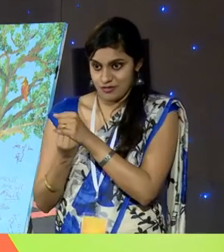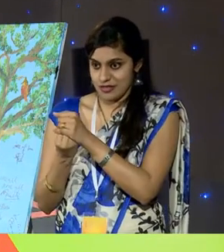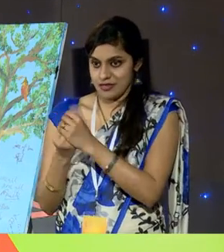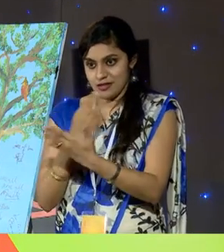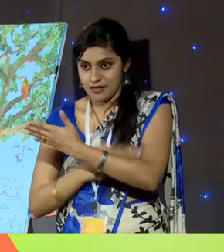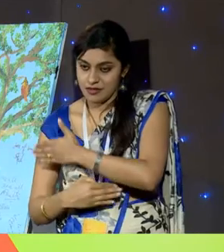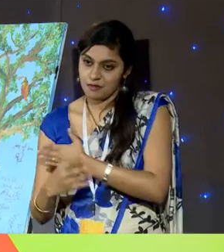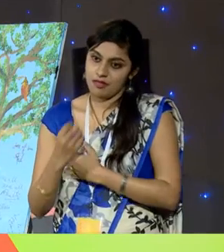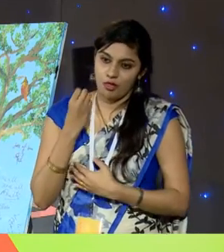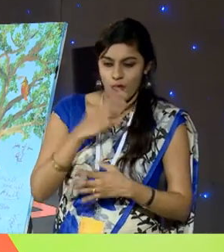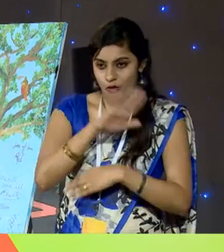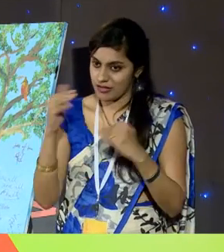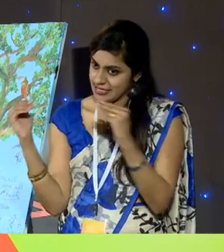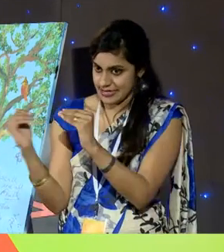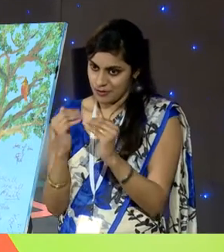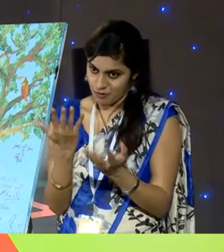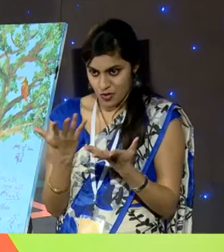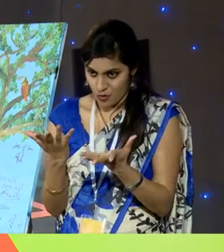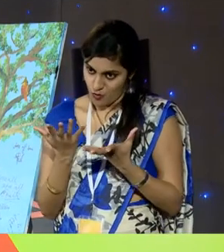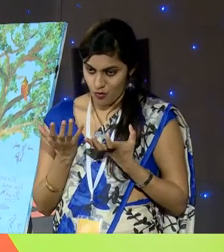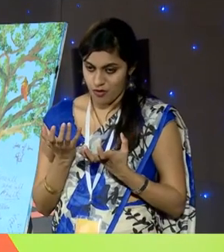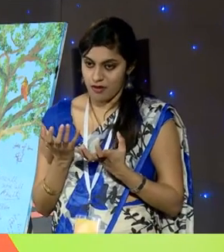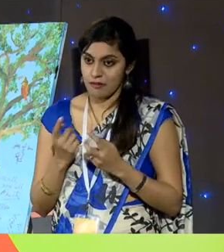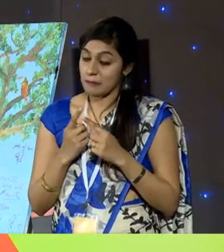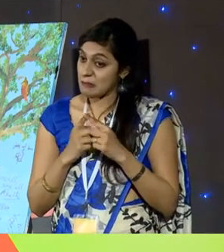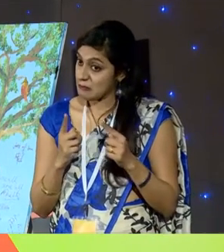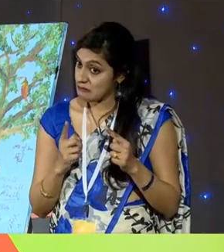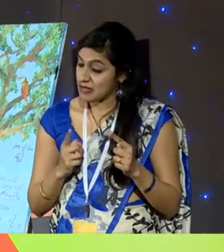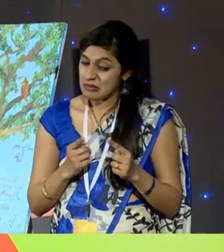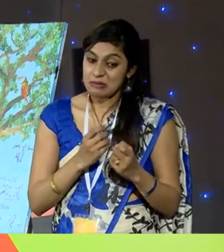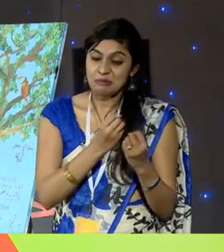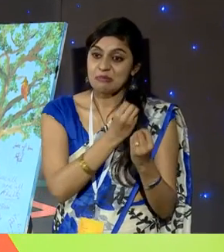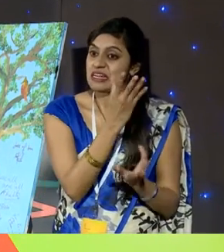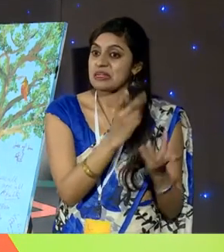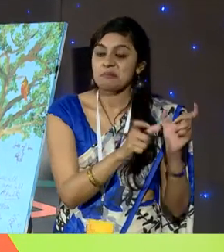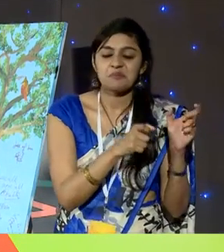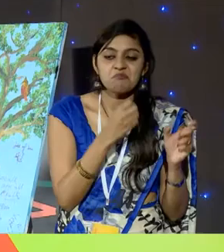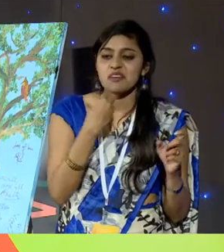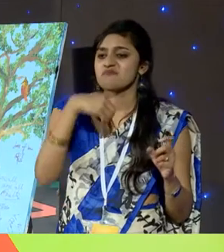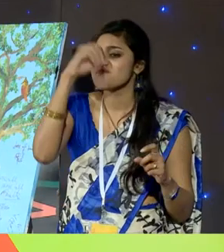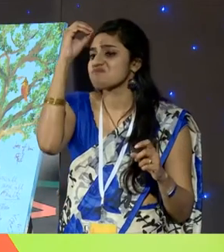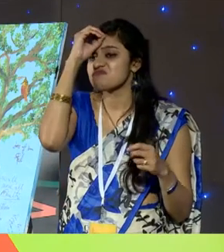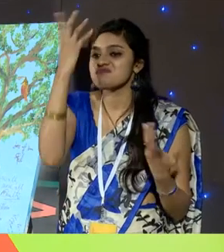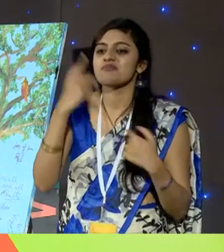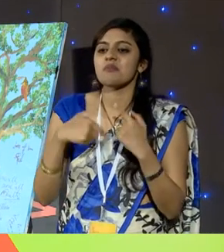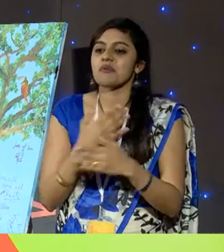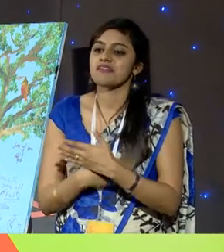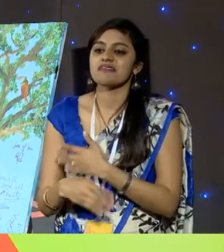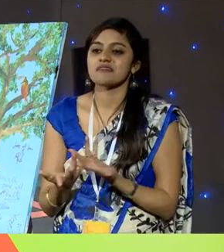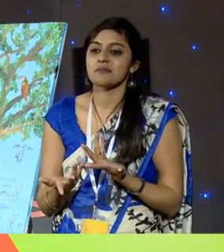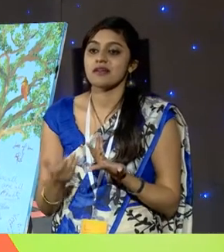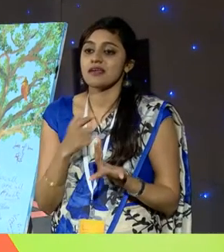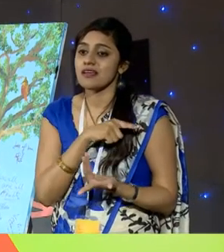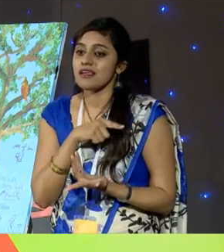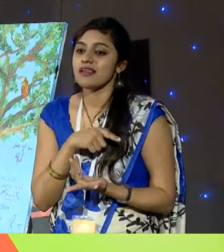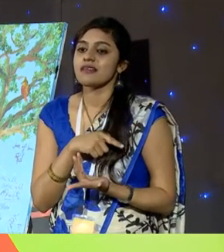existing today between experience and reality. Ladies and gentlemen, don't you reflect